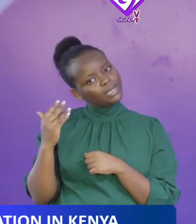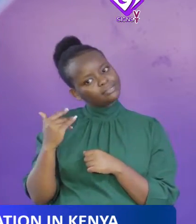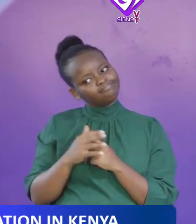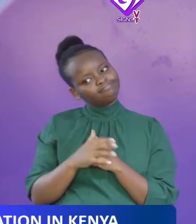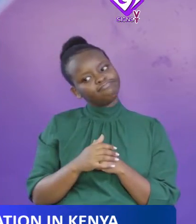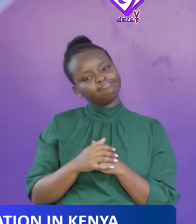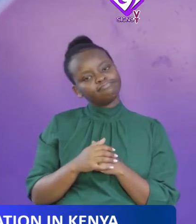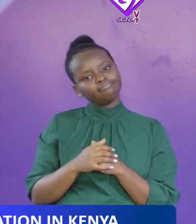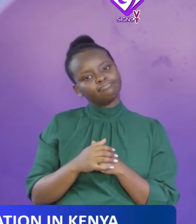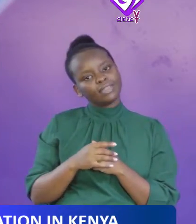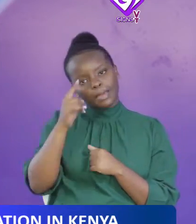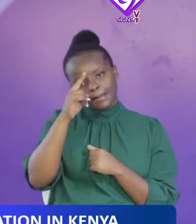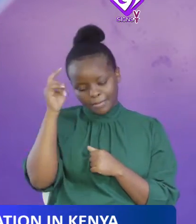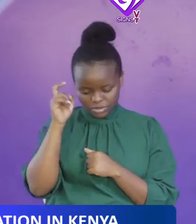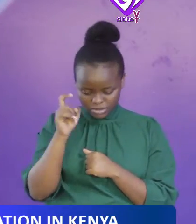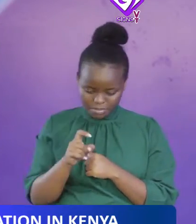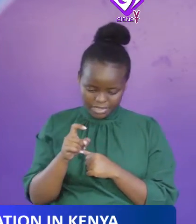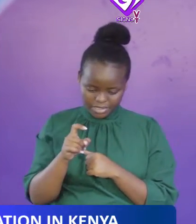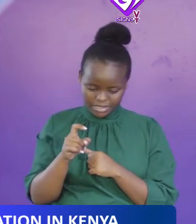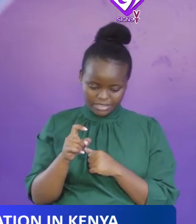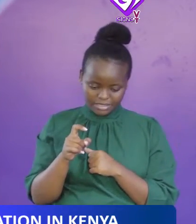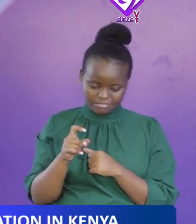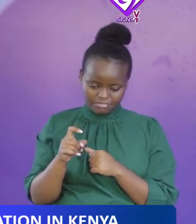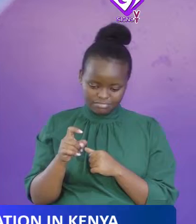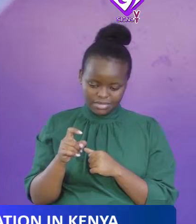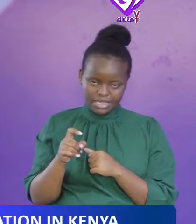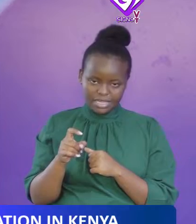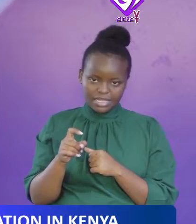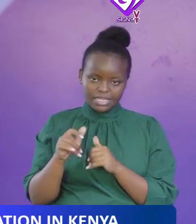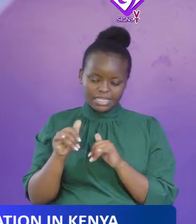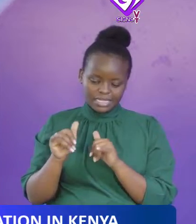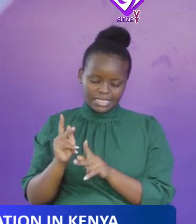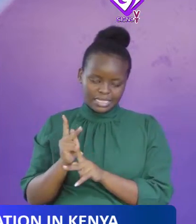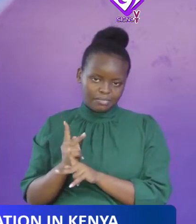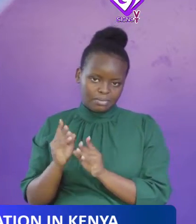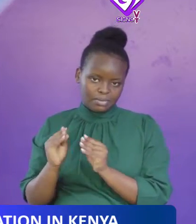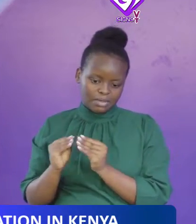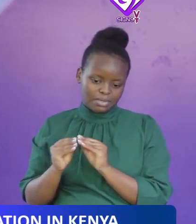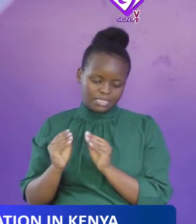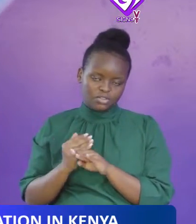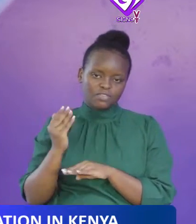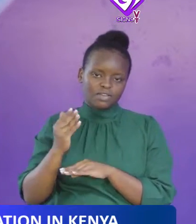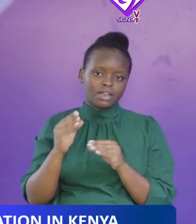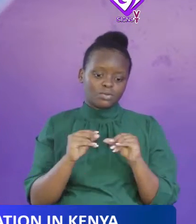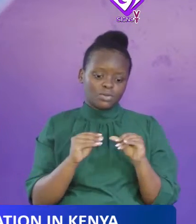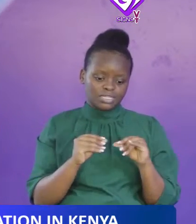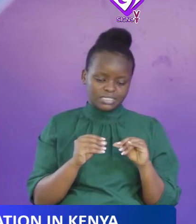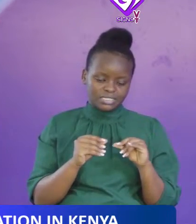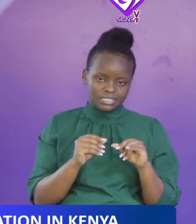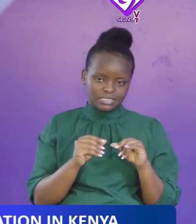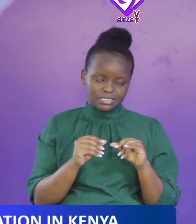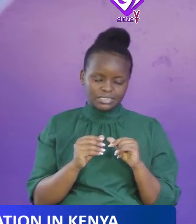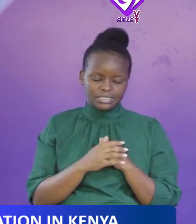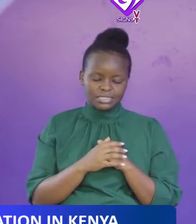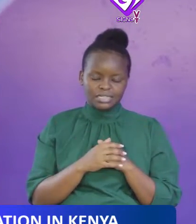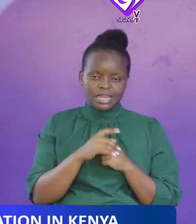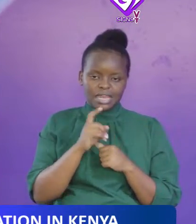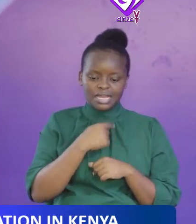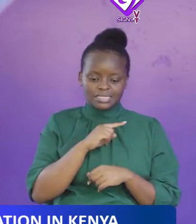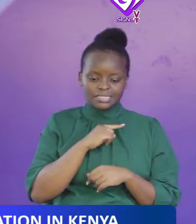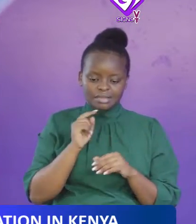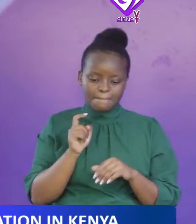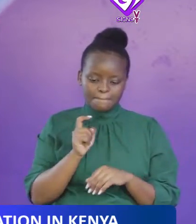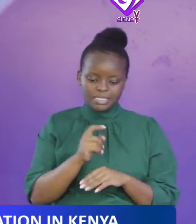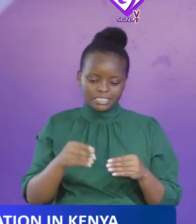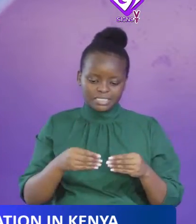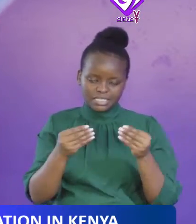we have to maintain numbers for quality. So at times we stagger the intakes so that we make sure that we deliver that